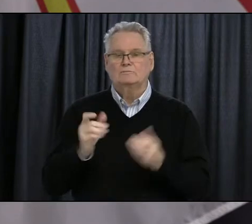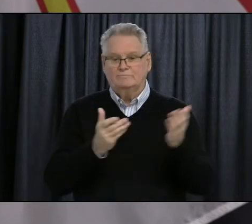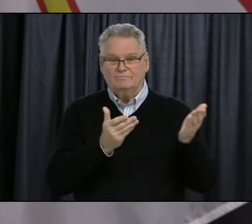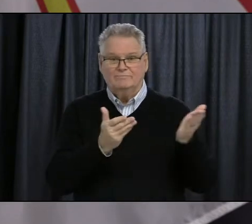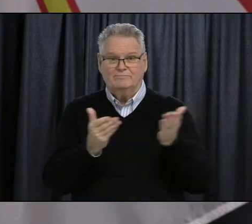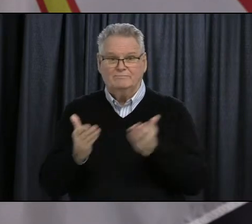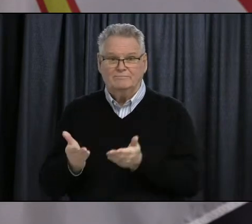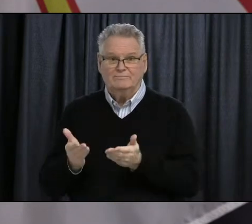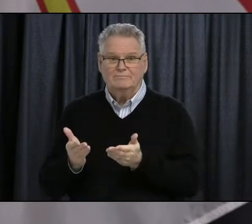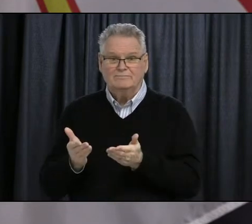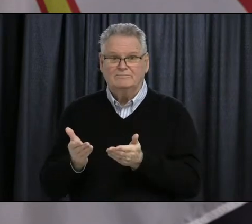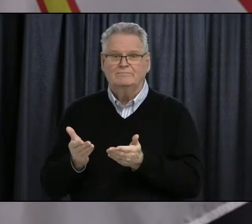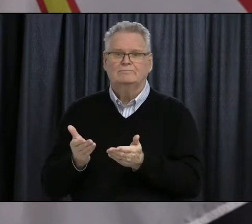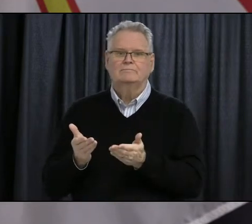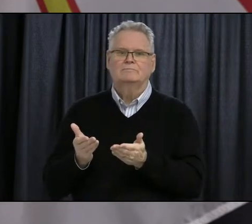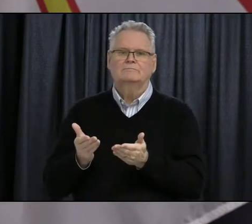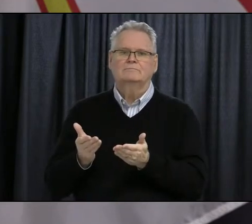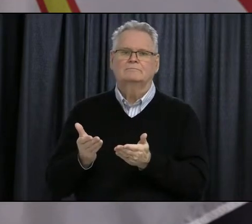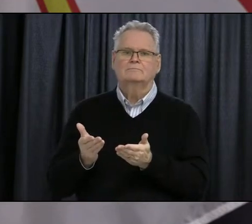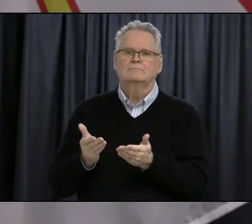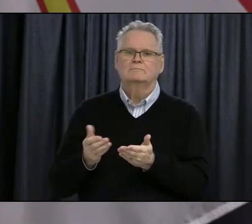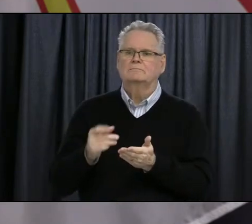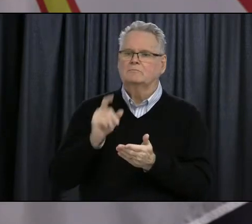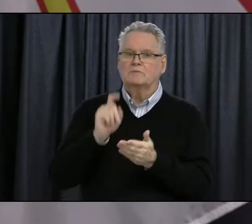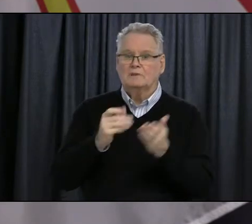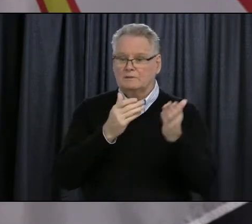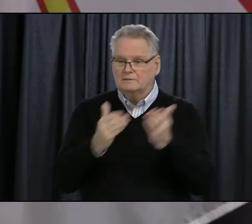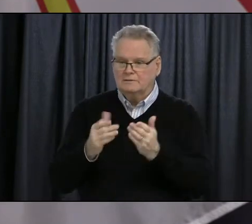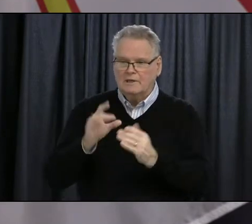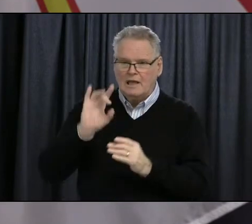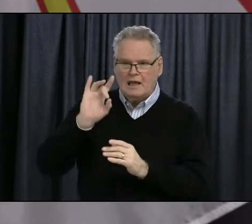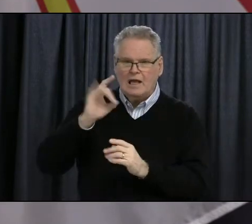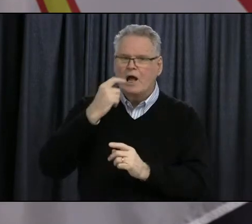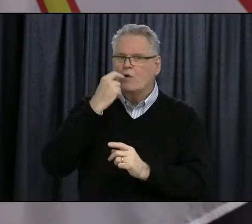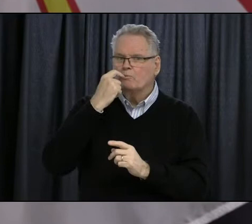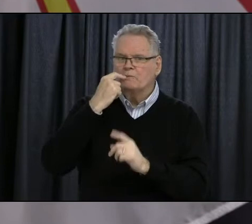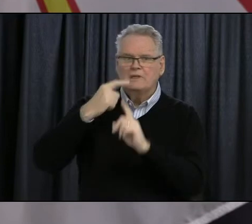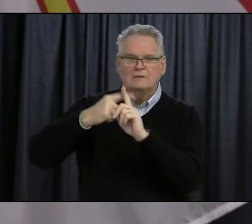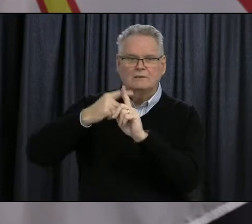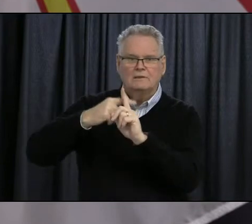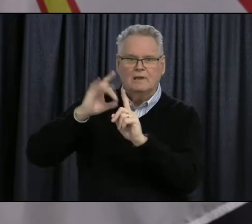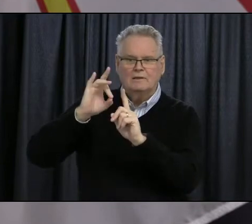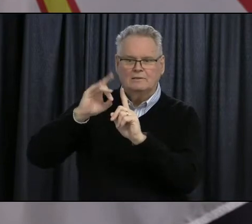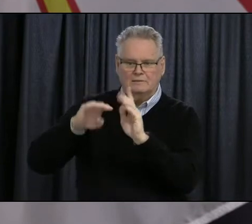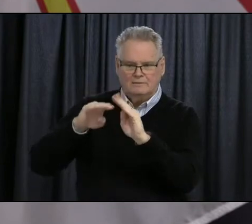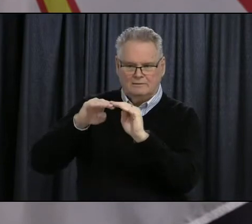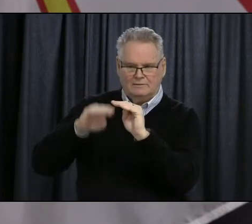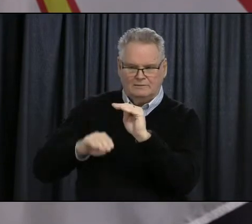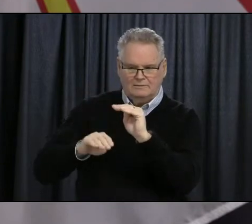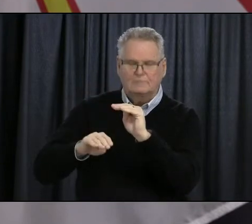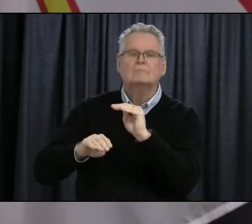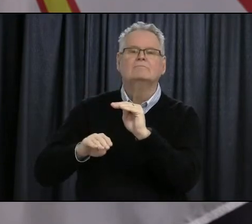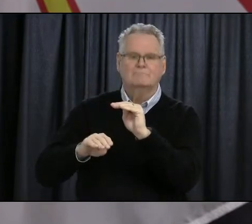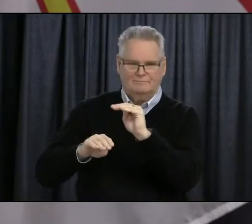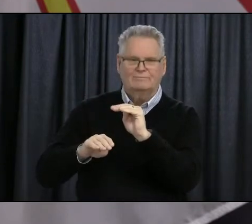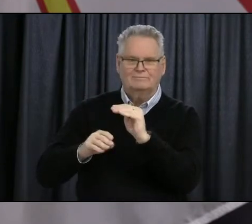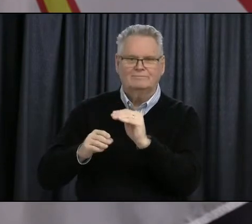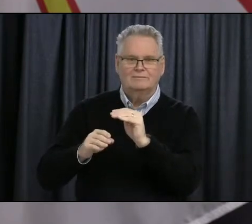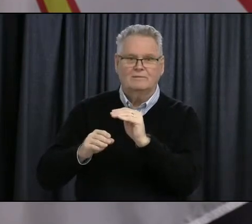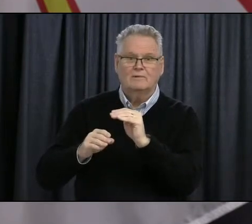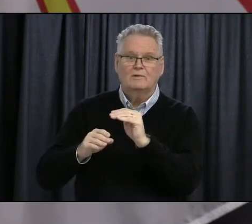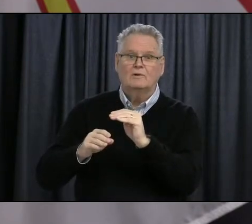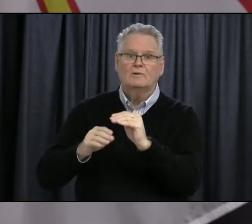about, so we have a specialized temperature recorder that goes in each box, and it indicated that it was